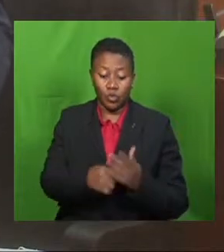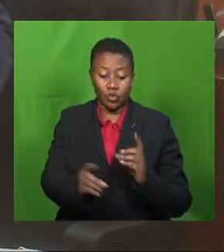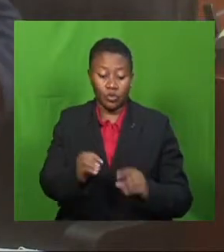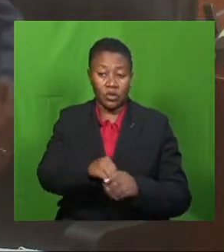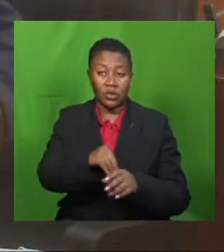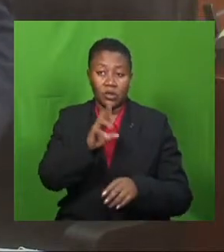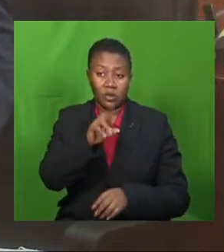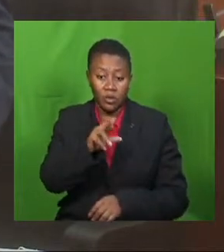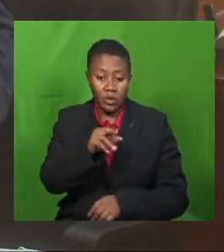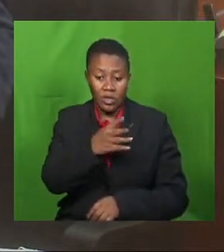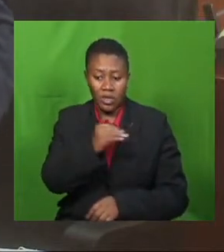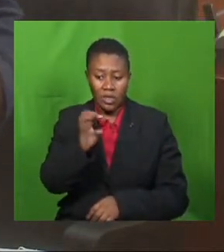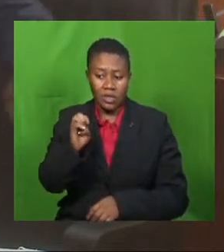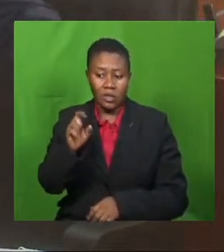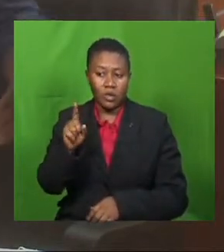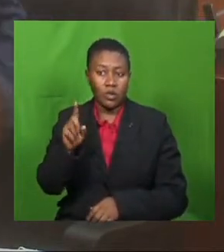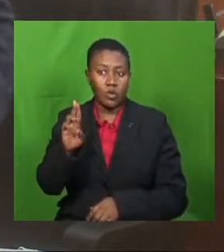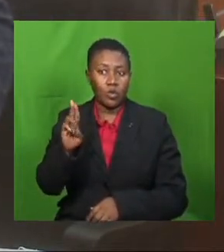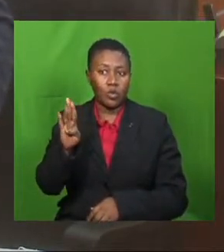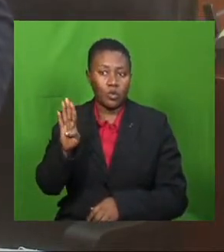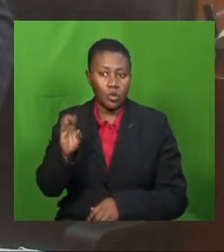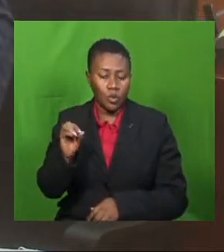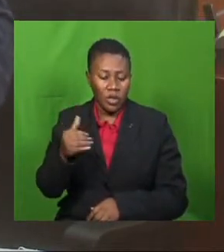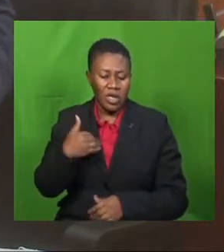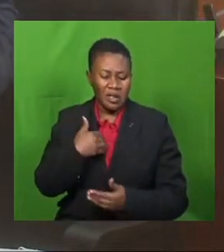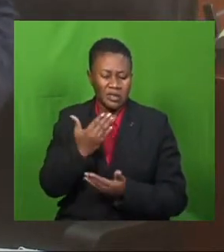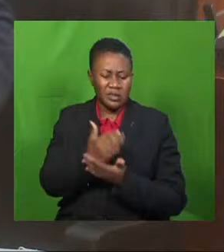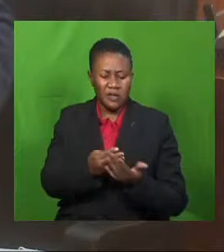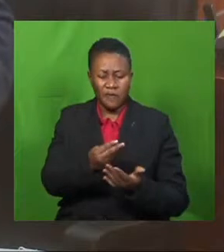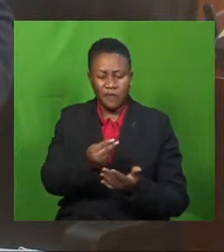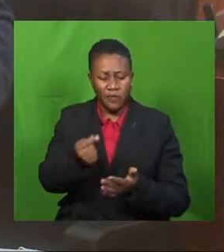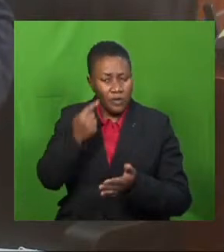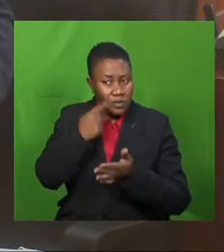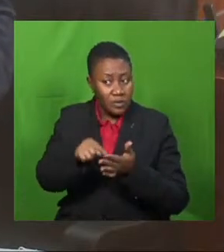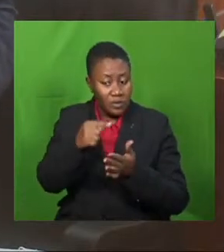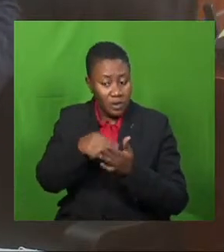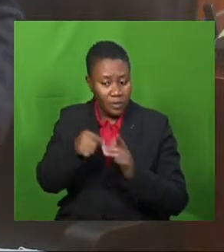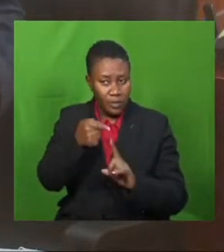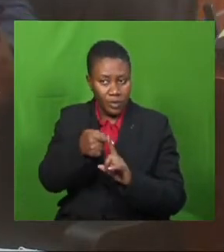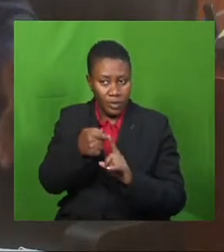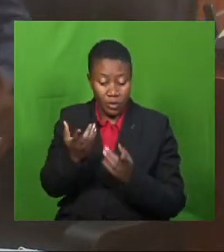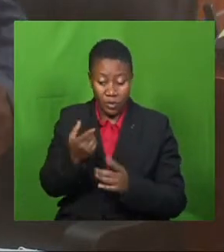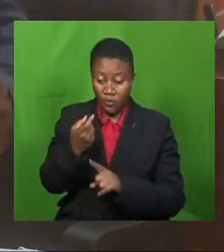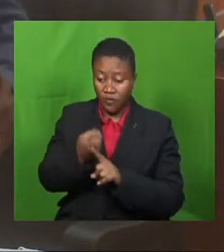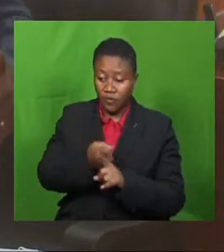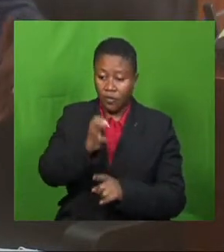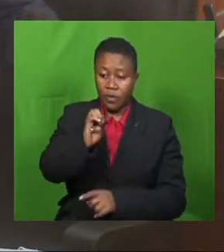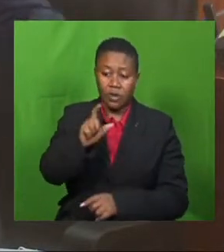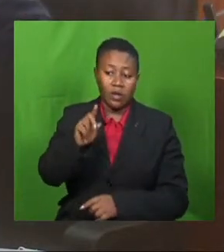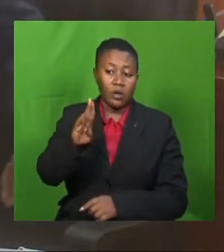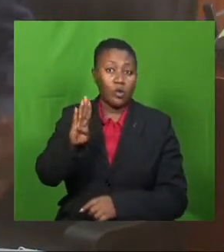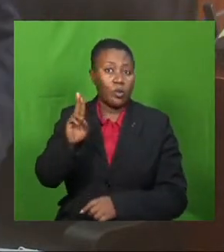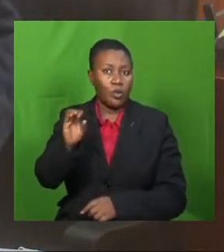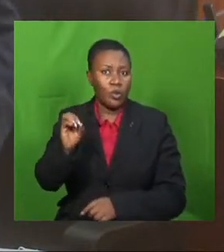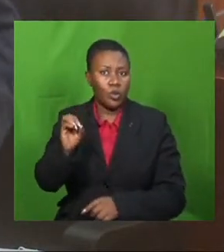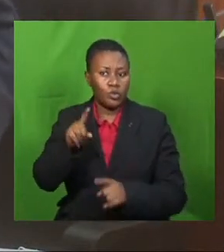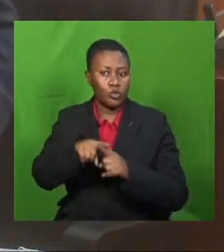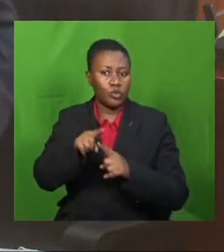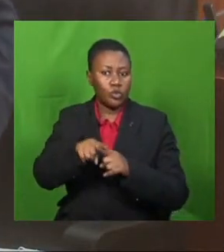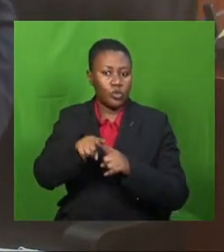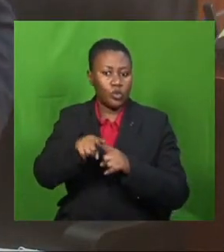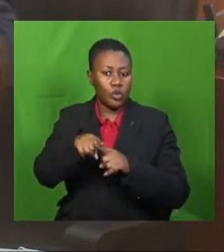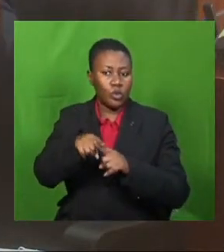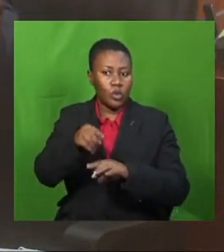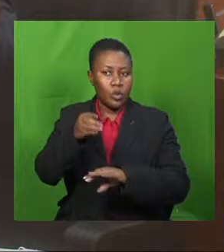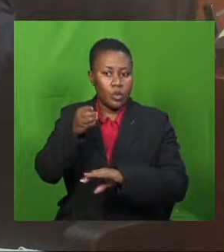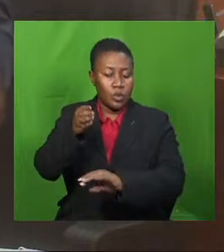and Elubo, there are 3 checkpoints. From Elubo, crossing the border to Abidjan,